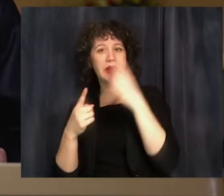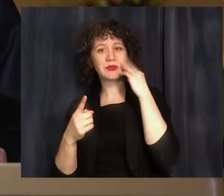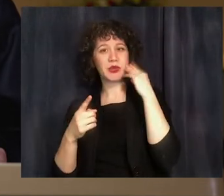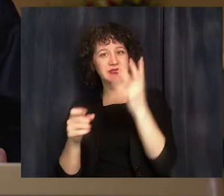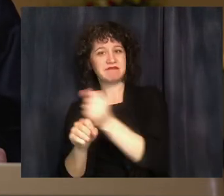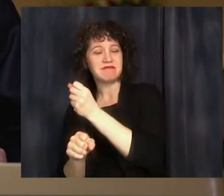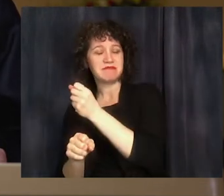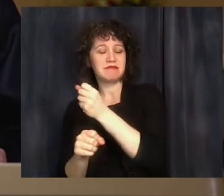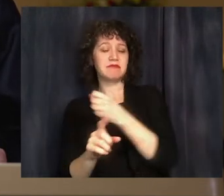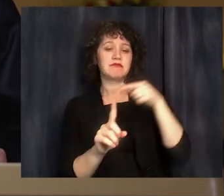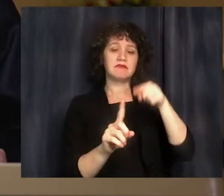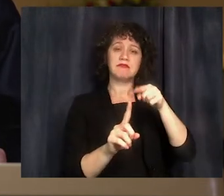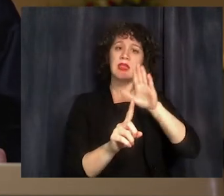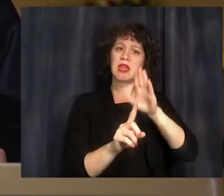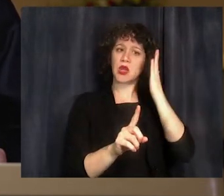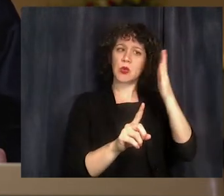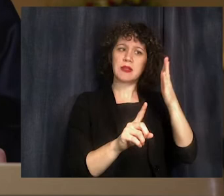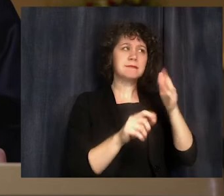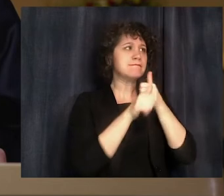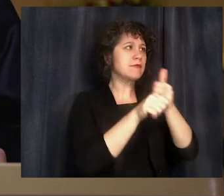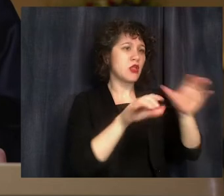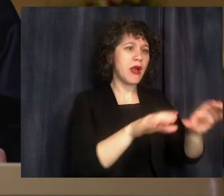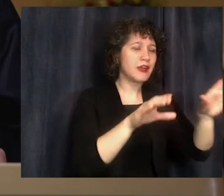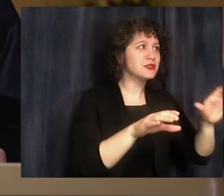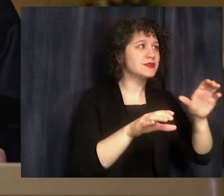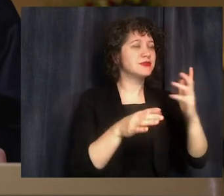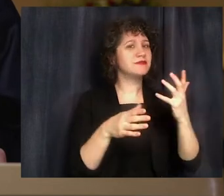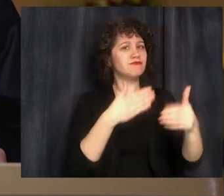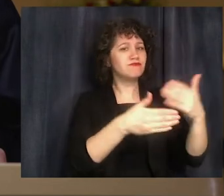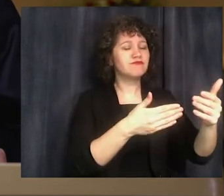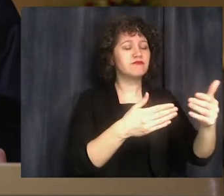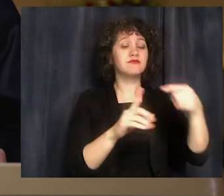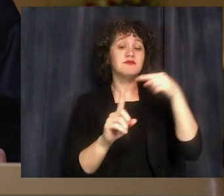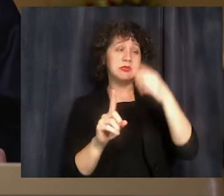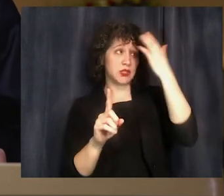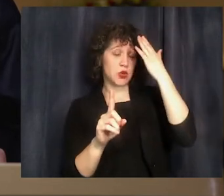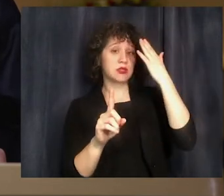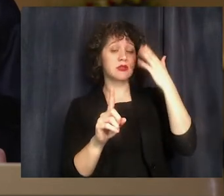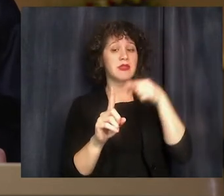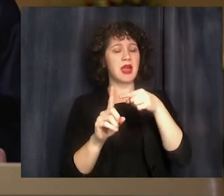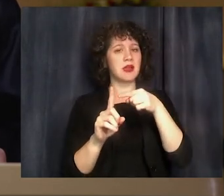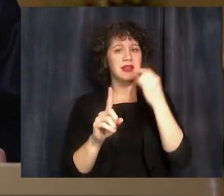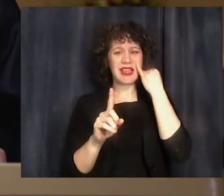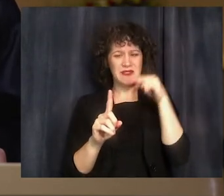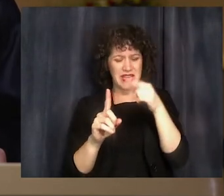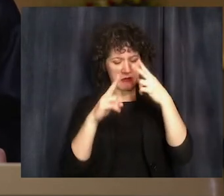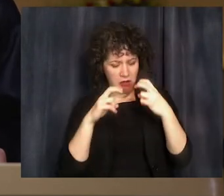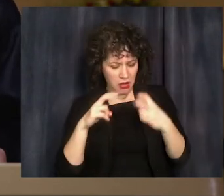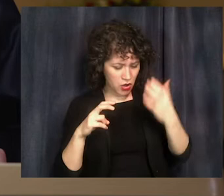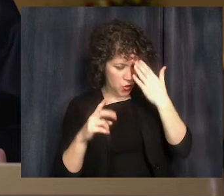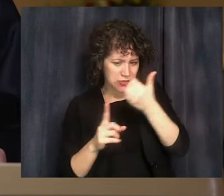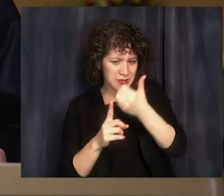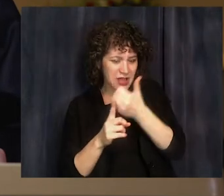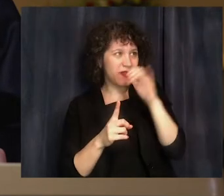the place of deeds, a son who will know thee and that to know himself is the foundation stone of knowledge. Lead him, I